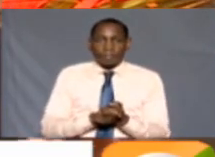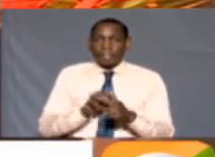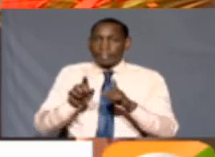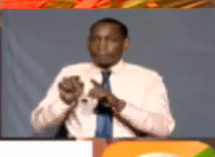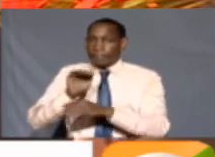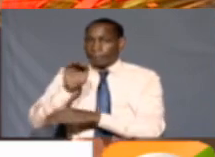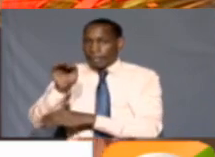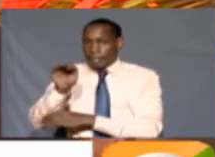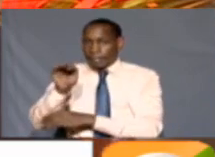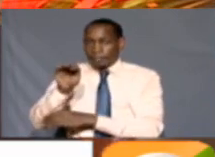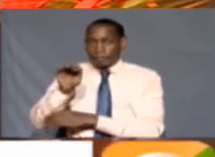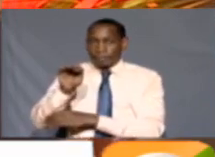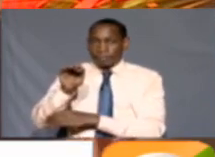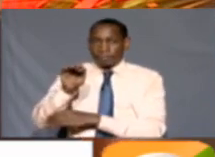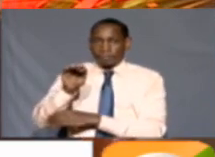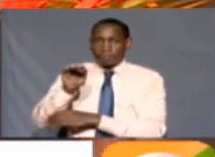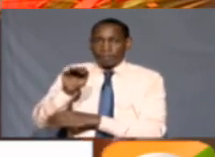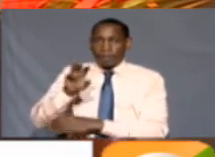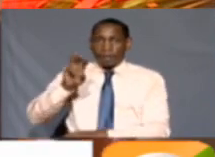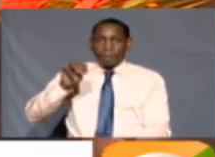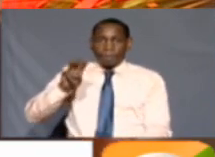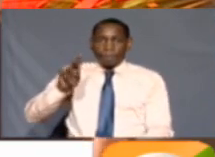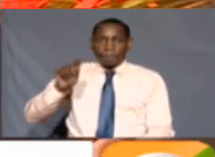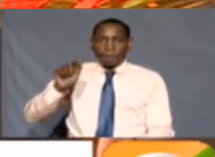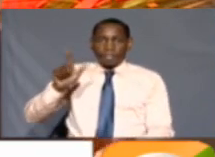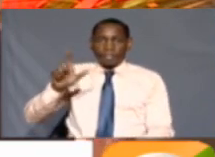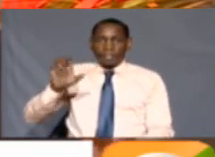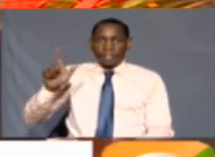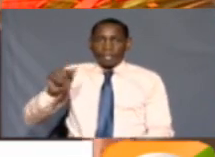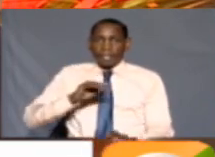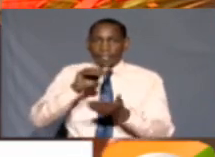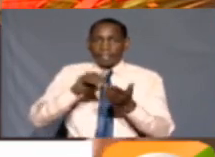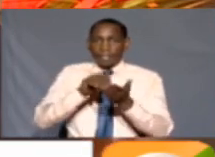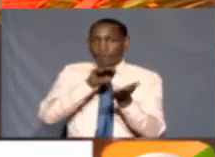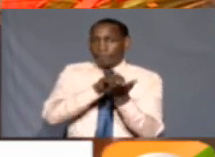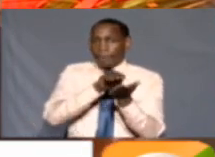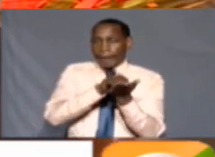ask Mrs. Mwatela, who was the Central Bank